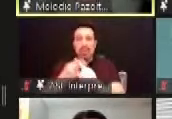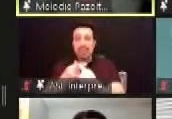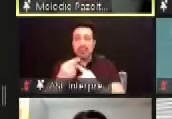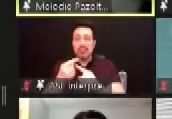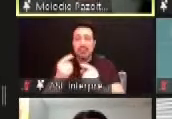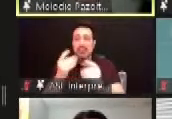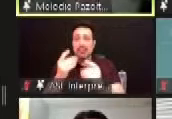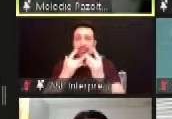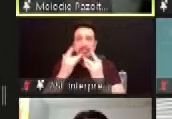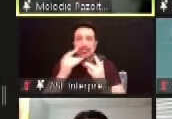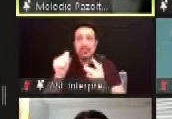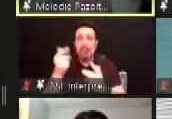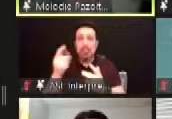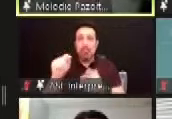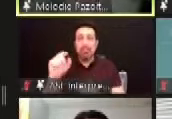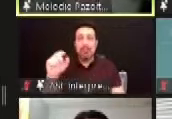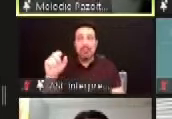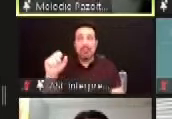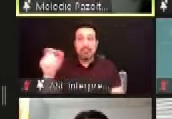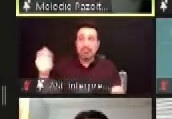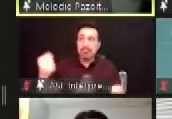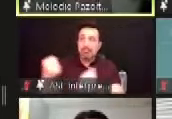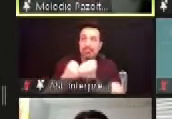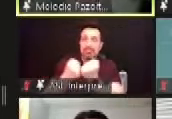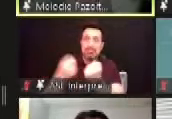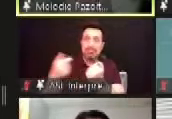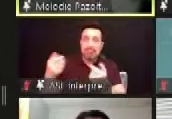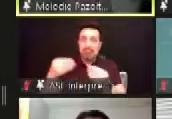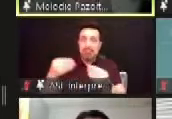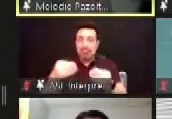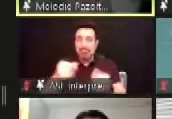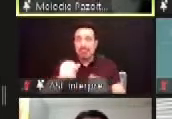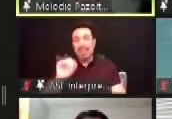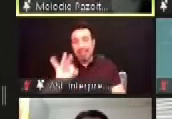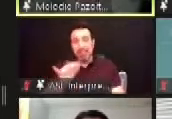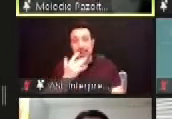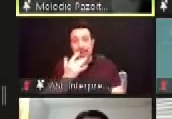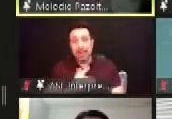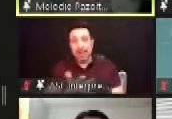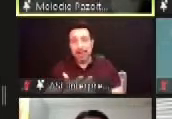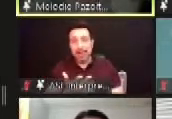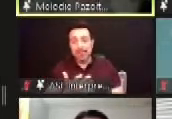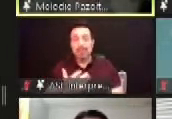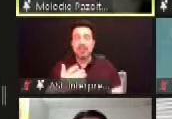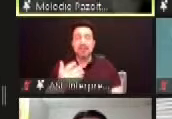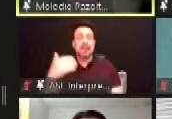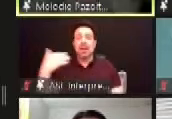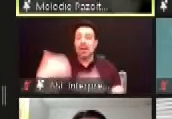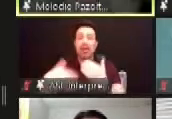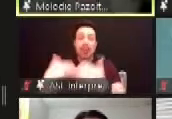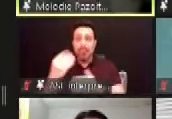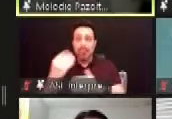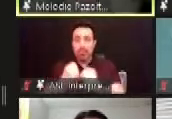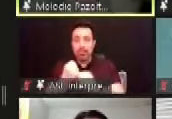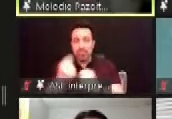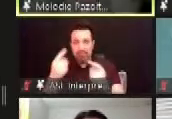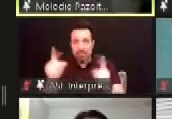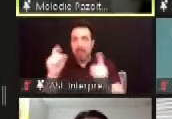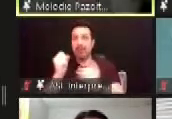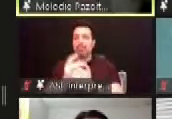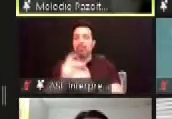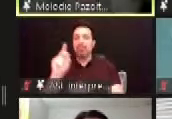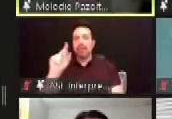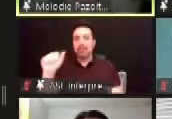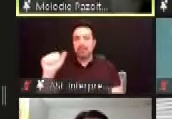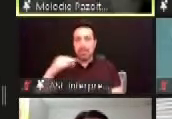subsidized apartments if she was lucky. Fast forward a few years, she had been finally approved for disability